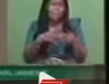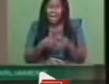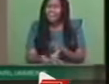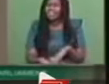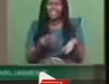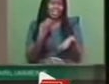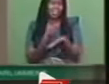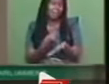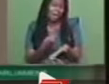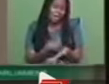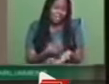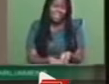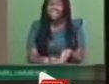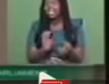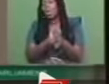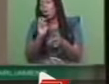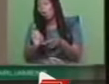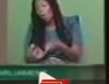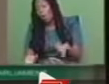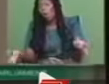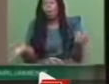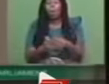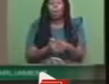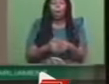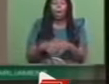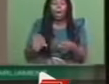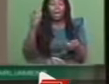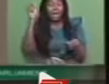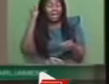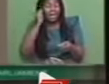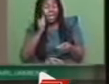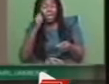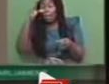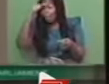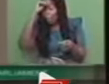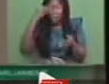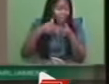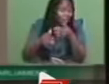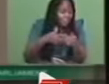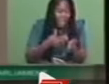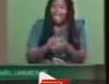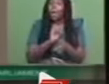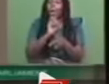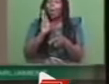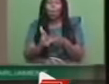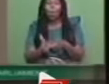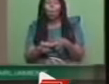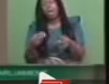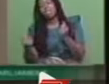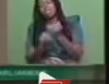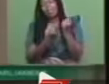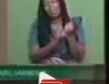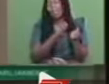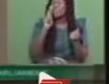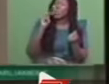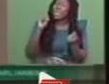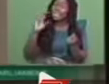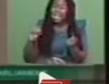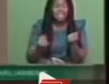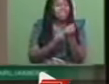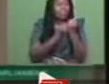even political support. We must be all able to achieve our true potential and be given the opportunities to do